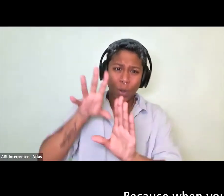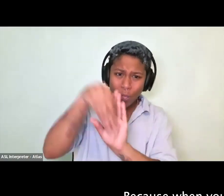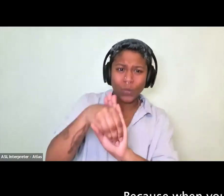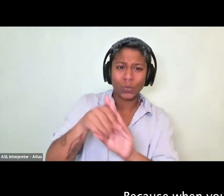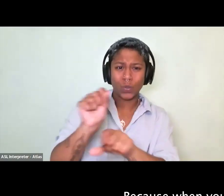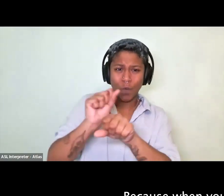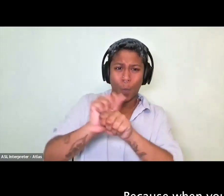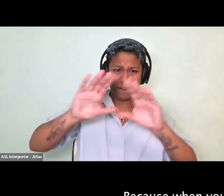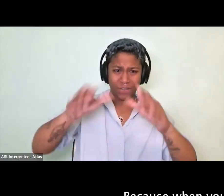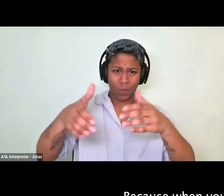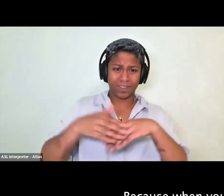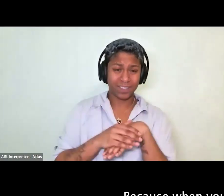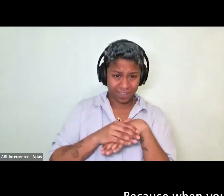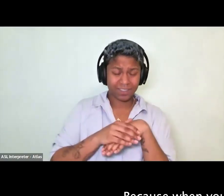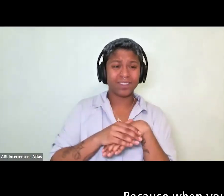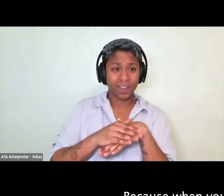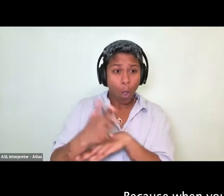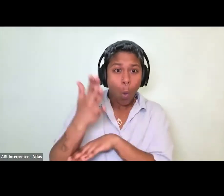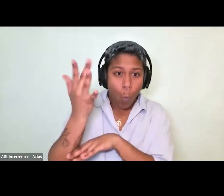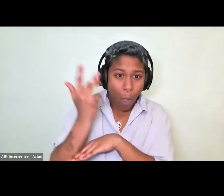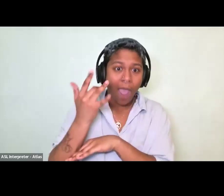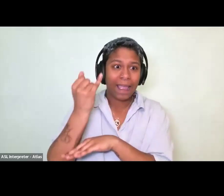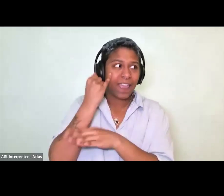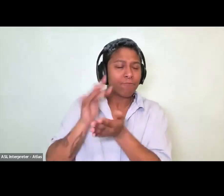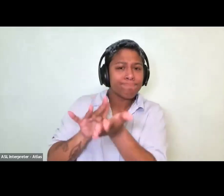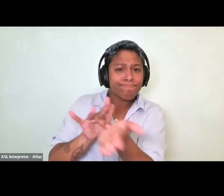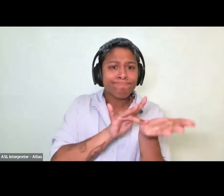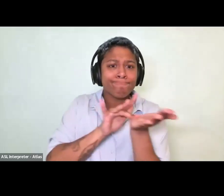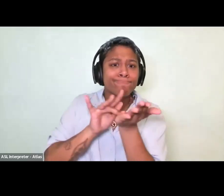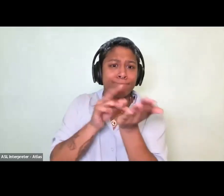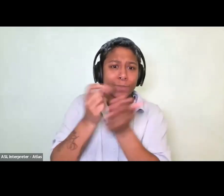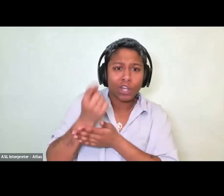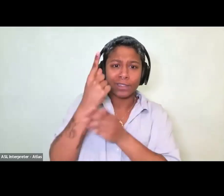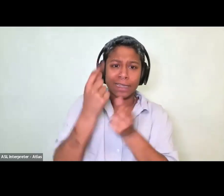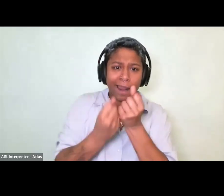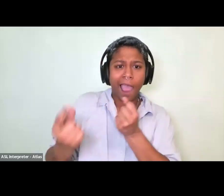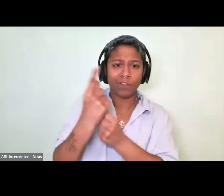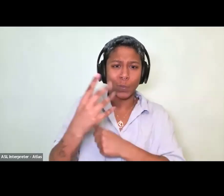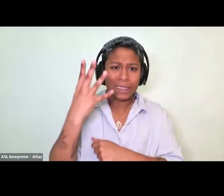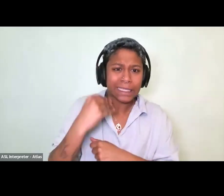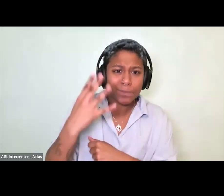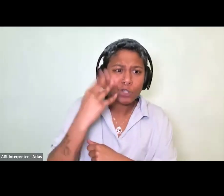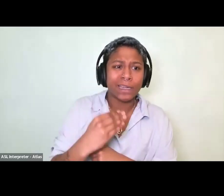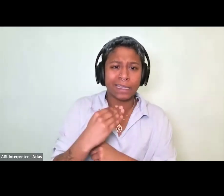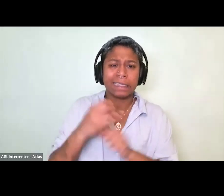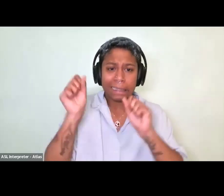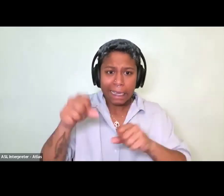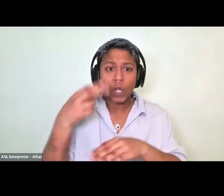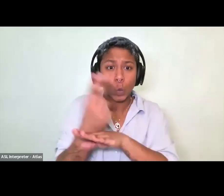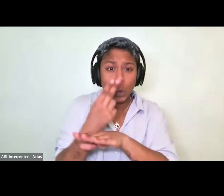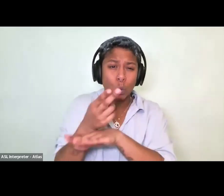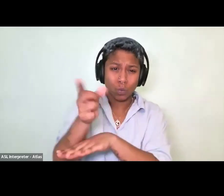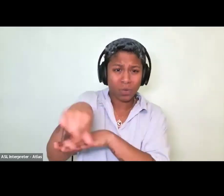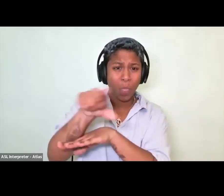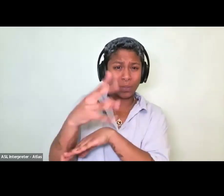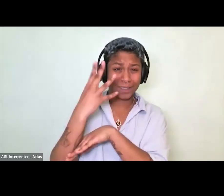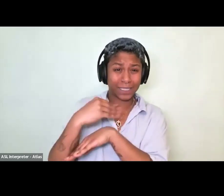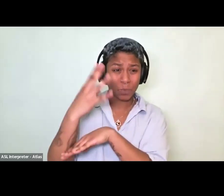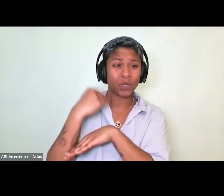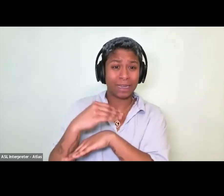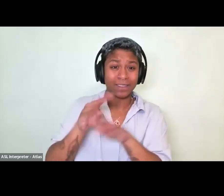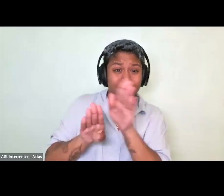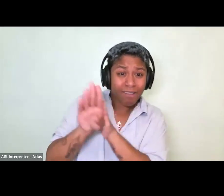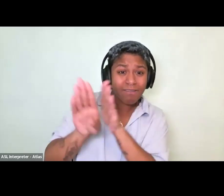when you tap into everybody's experiences and you're able to use those experiences to